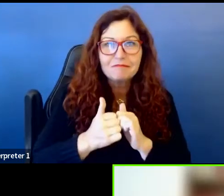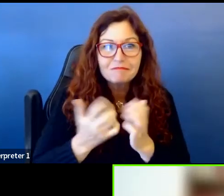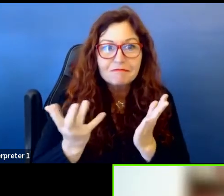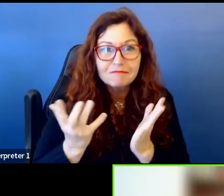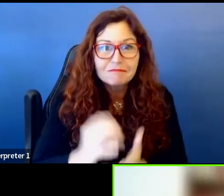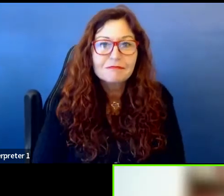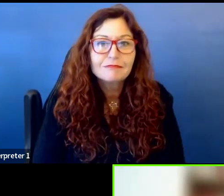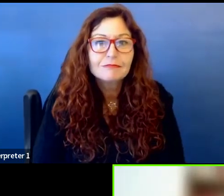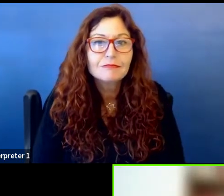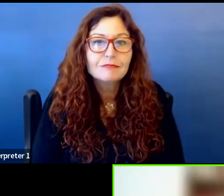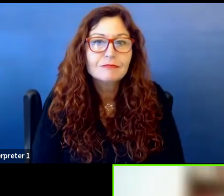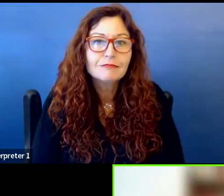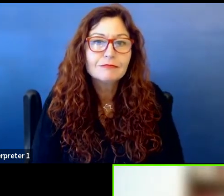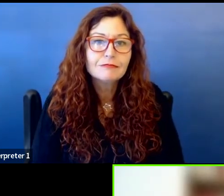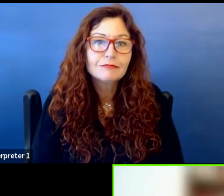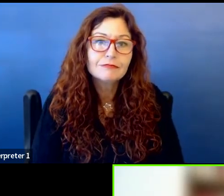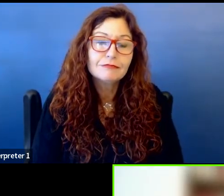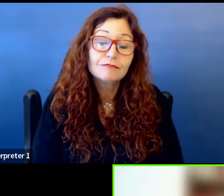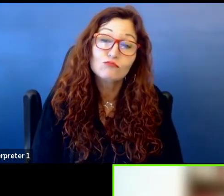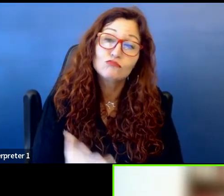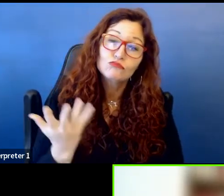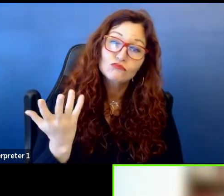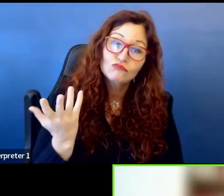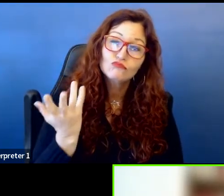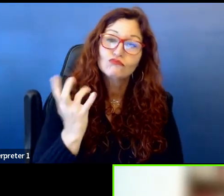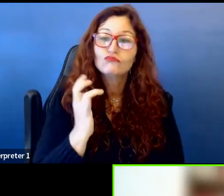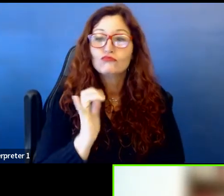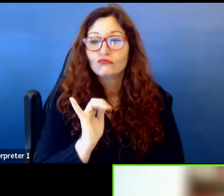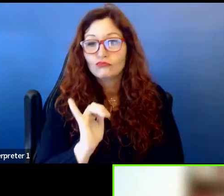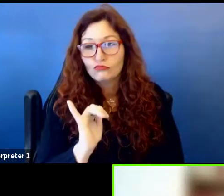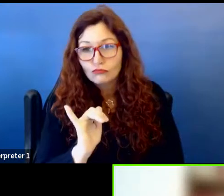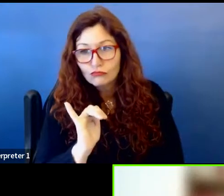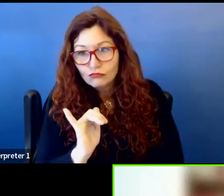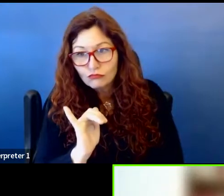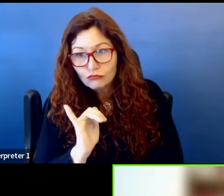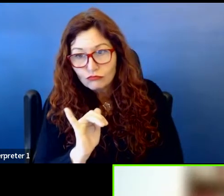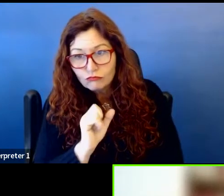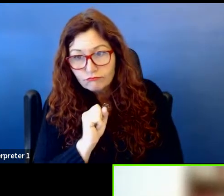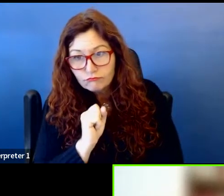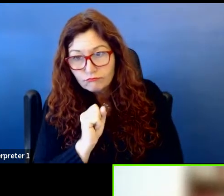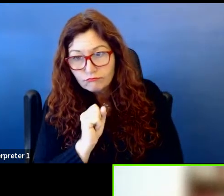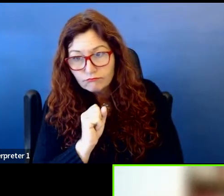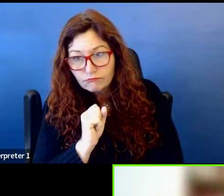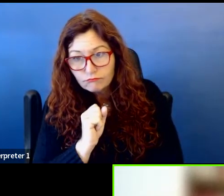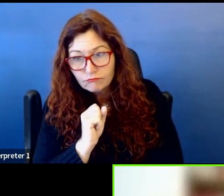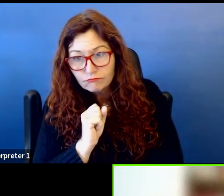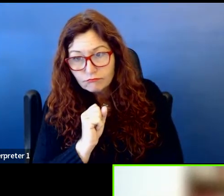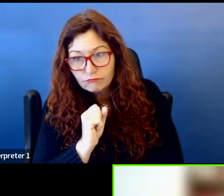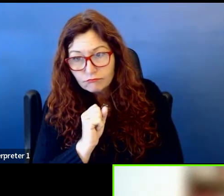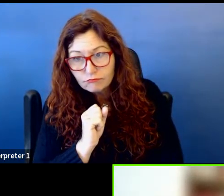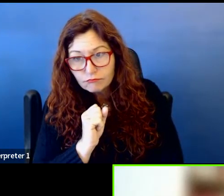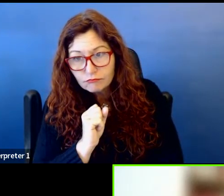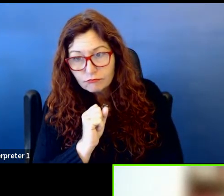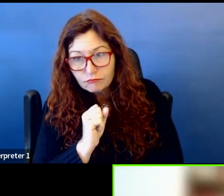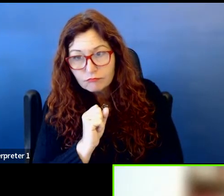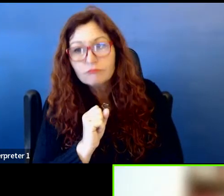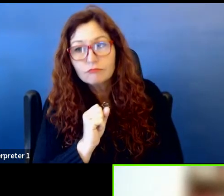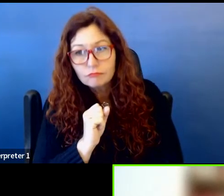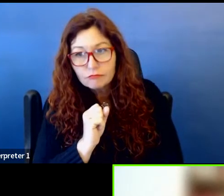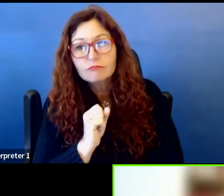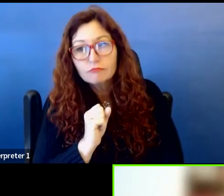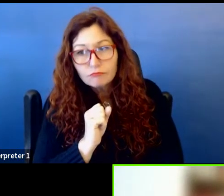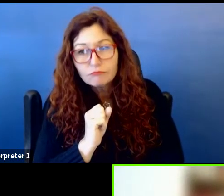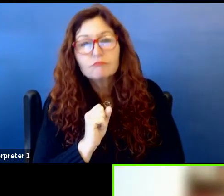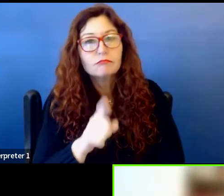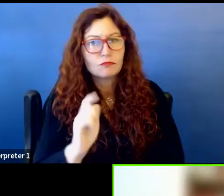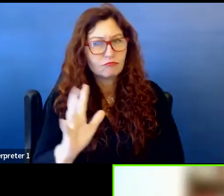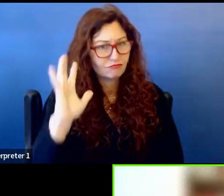you um i think um one thing i to some extent i echo what the previous